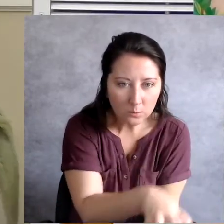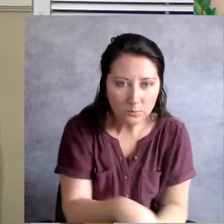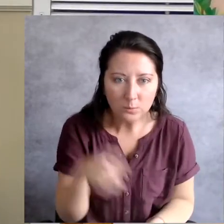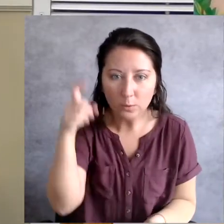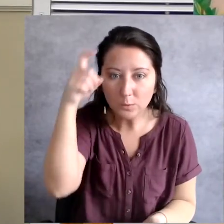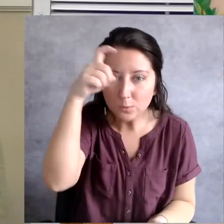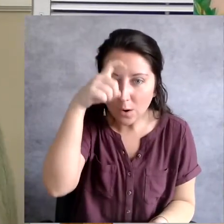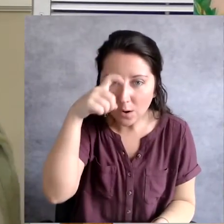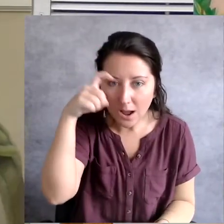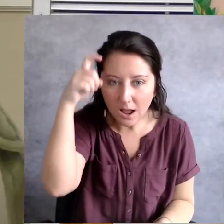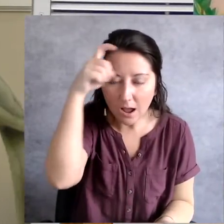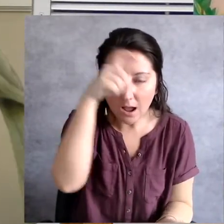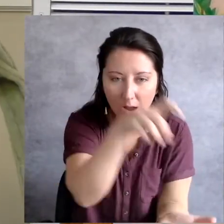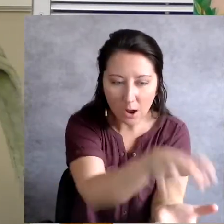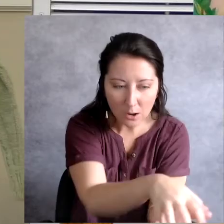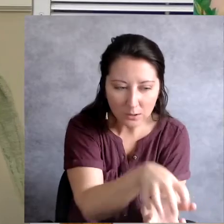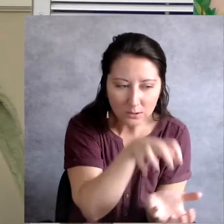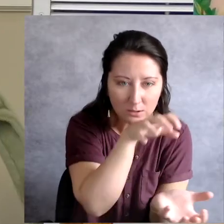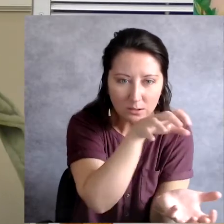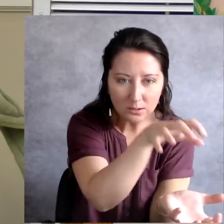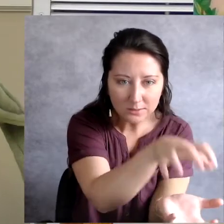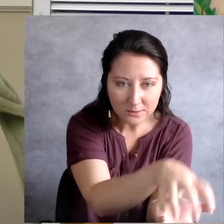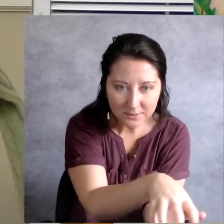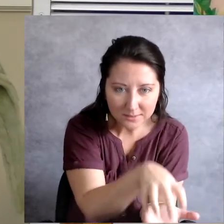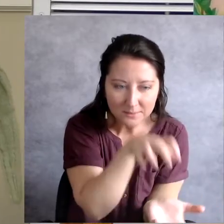Along comes Mr. Crocodile,